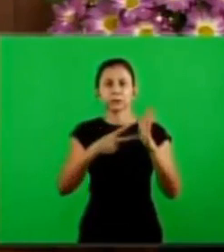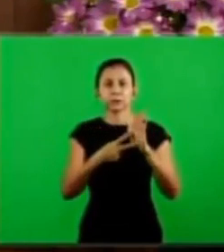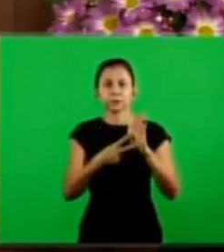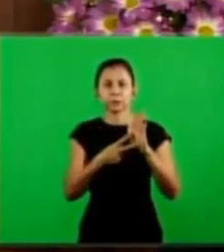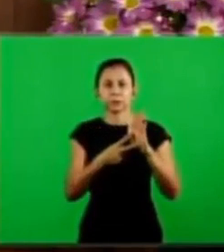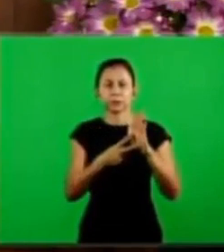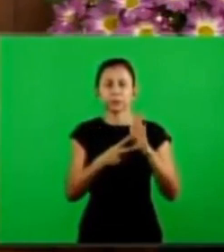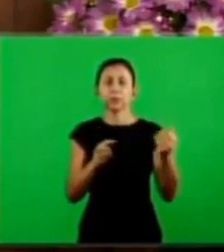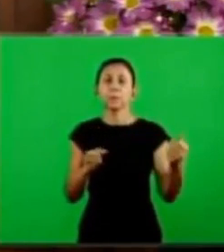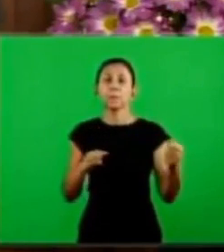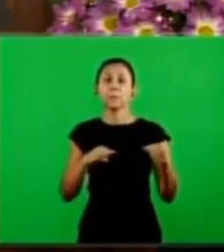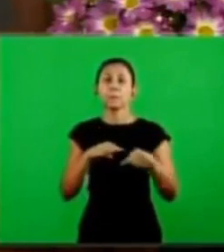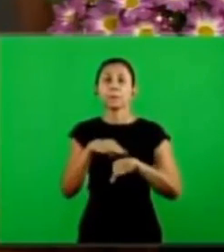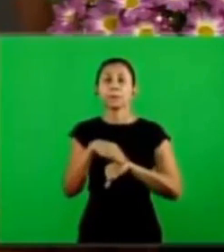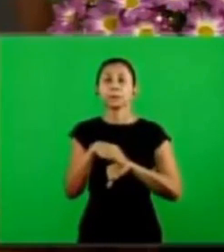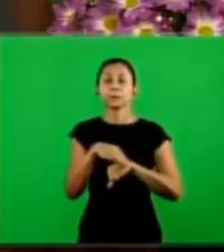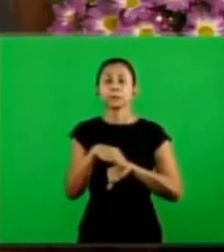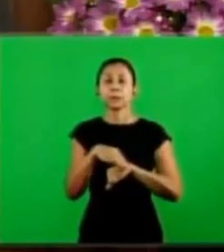The hands talks about the ministry.